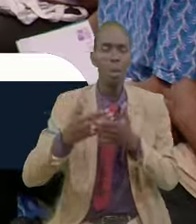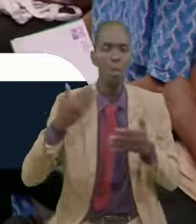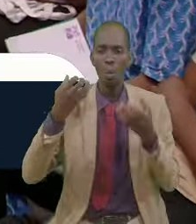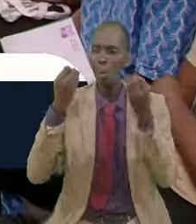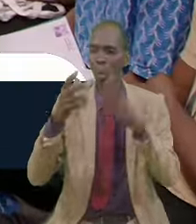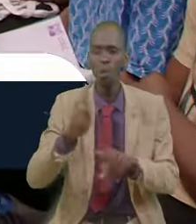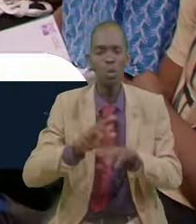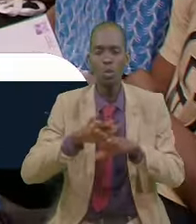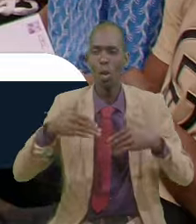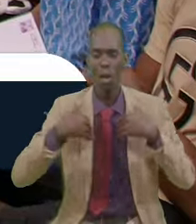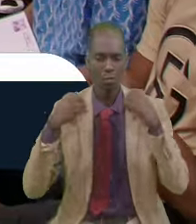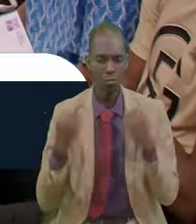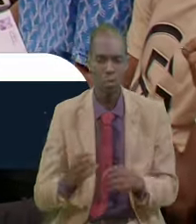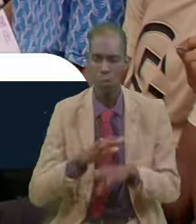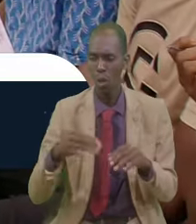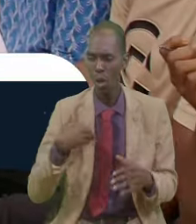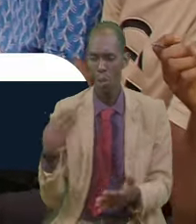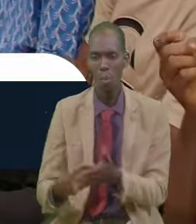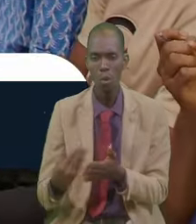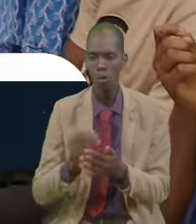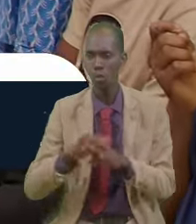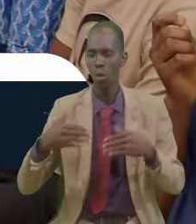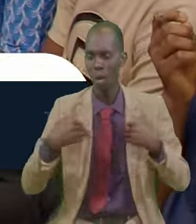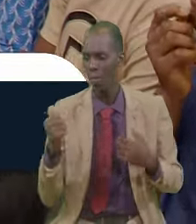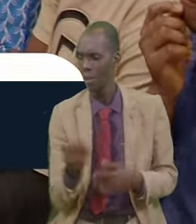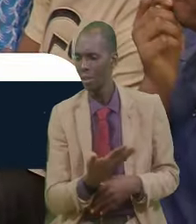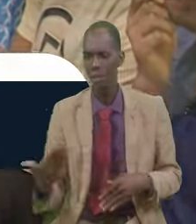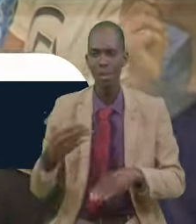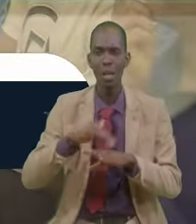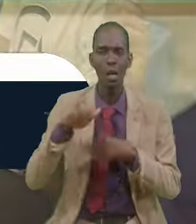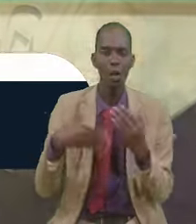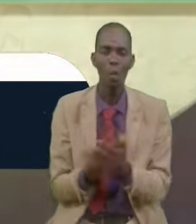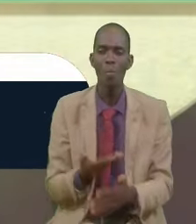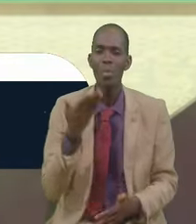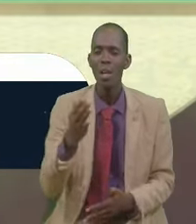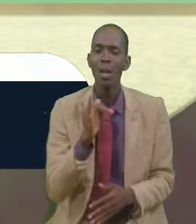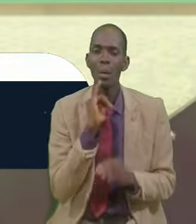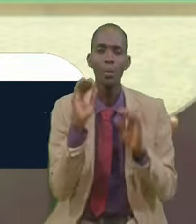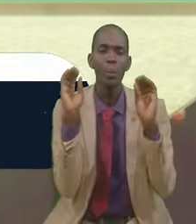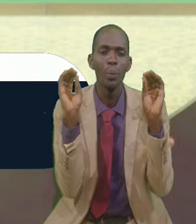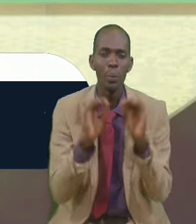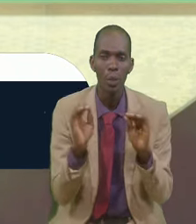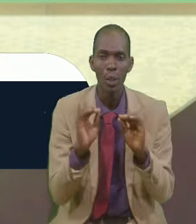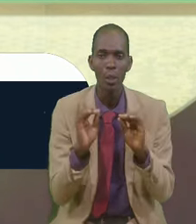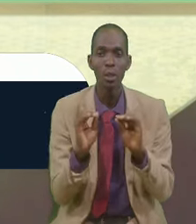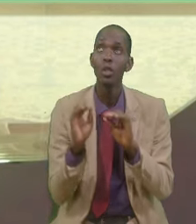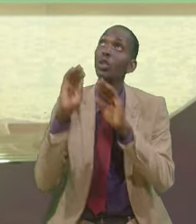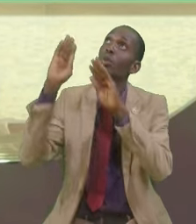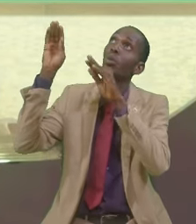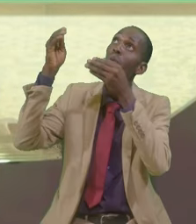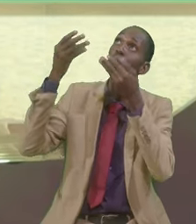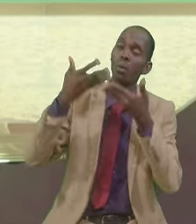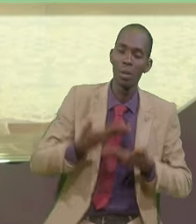strength. They don't have the resources. They don't have anything at all. And there is nothing. Supply will come